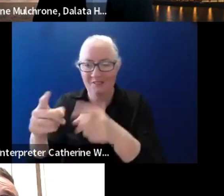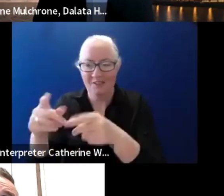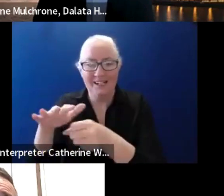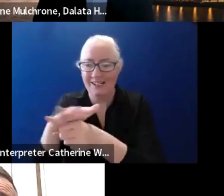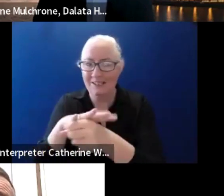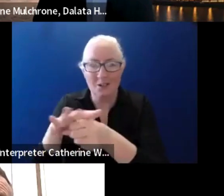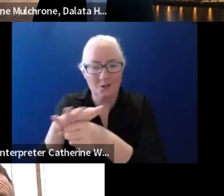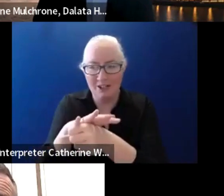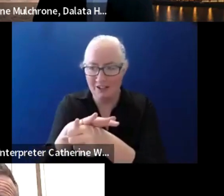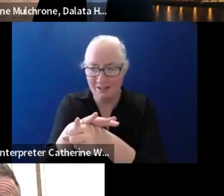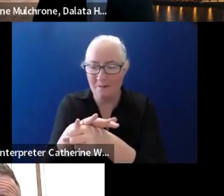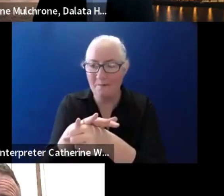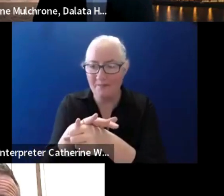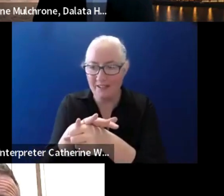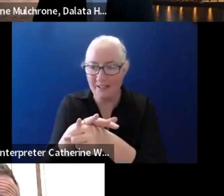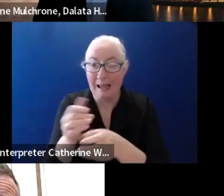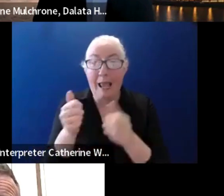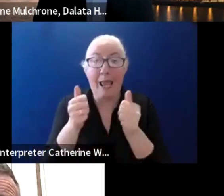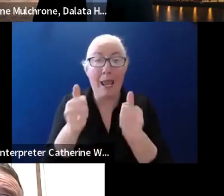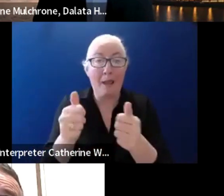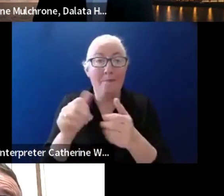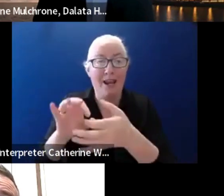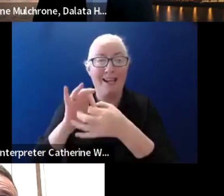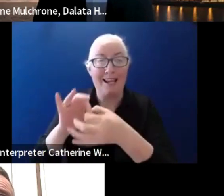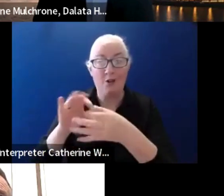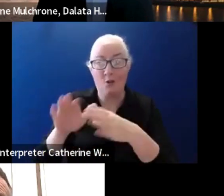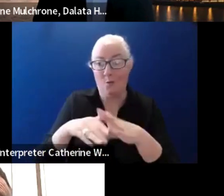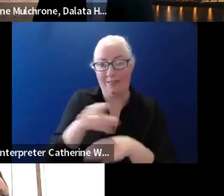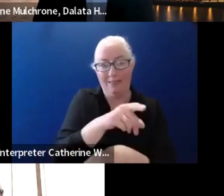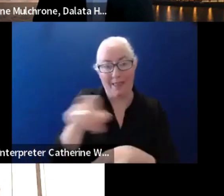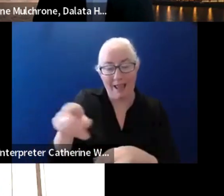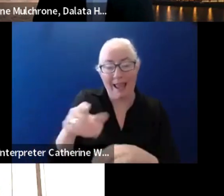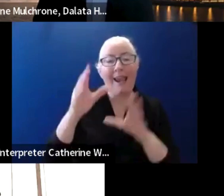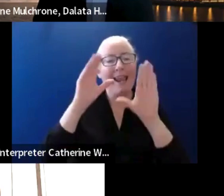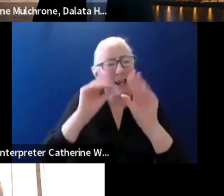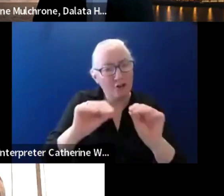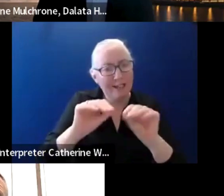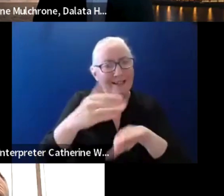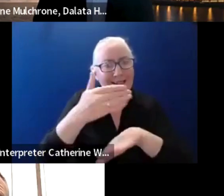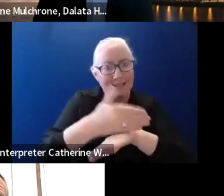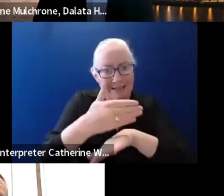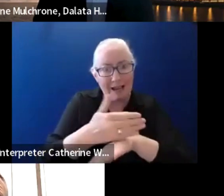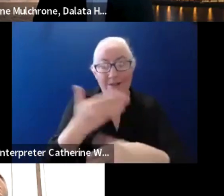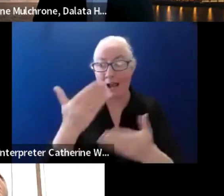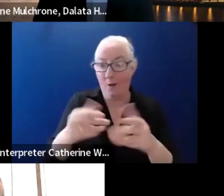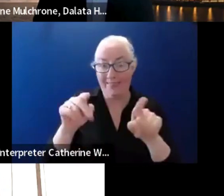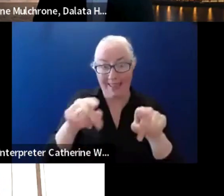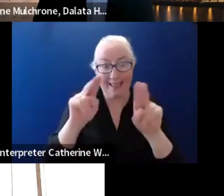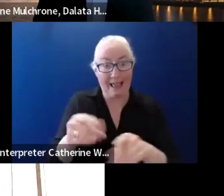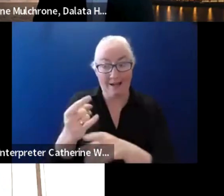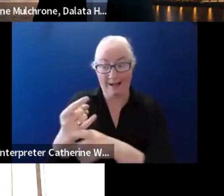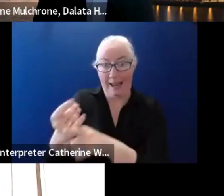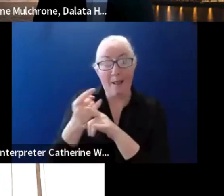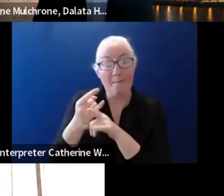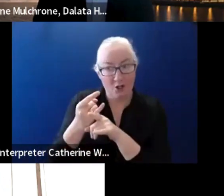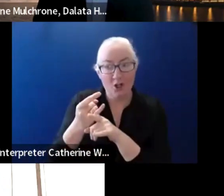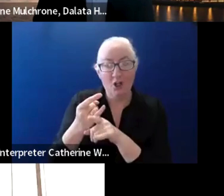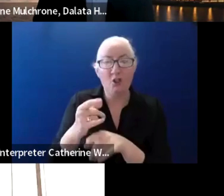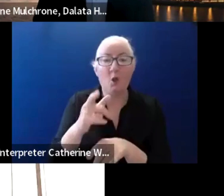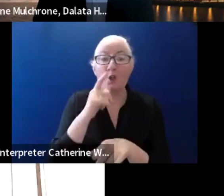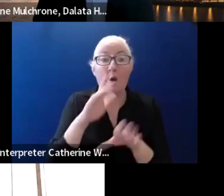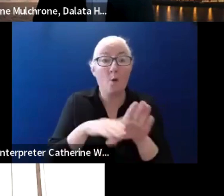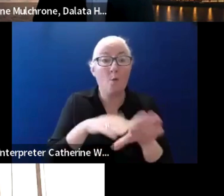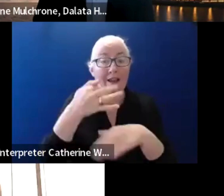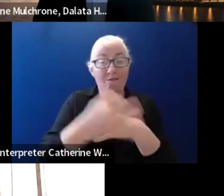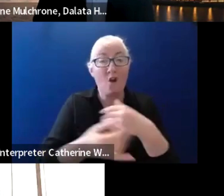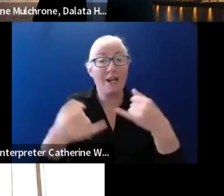we need to be able to engage with those people and educate the staff on how they can help as well. So talking to the front line, one of the